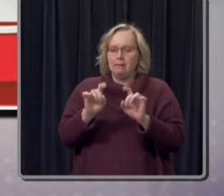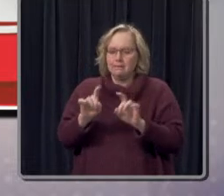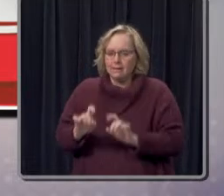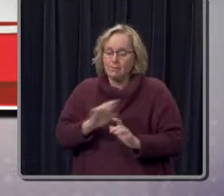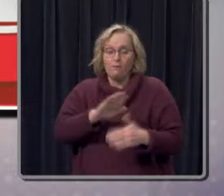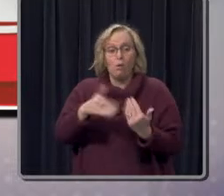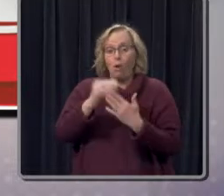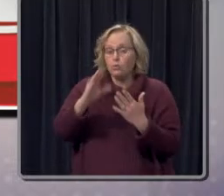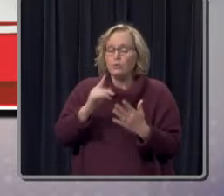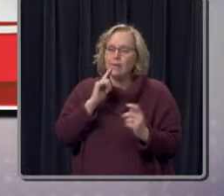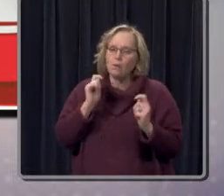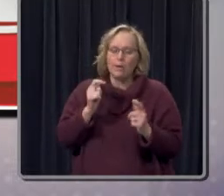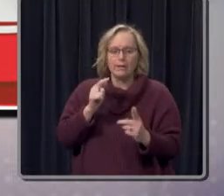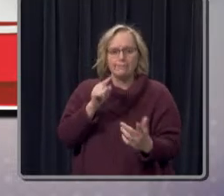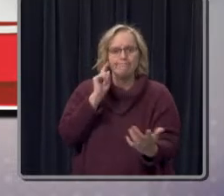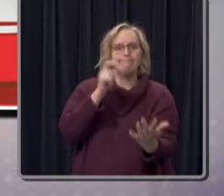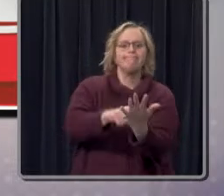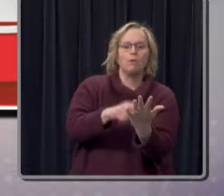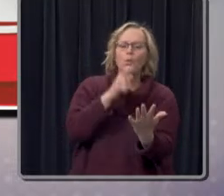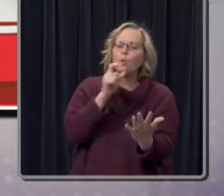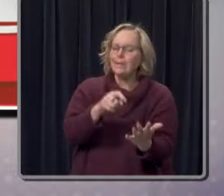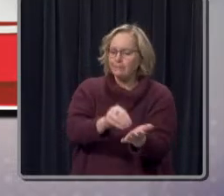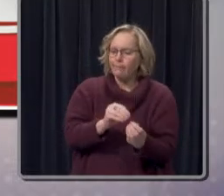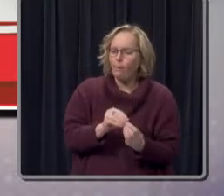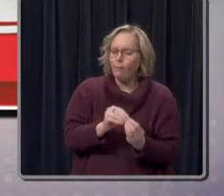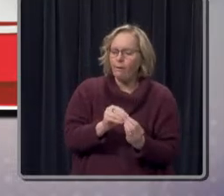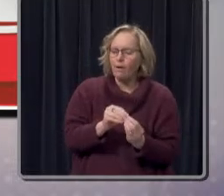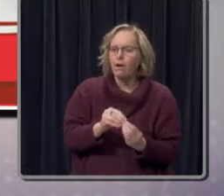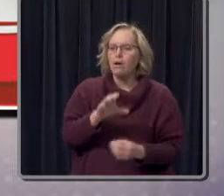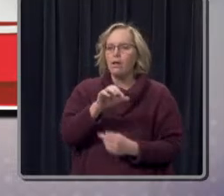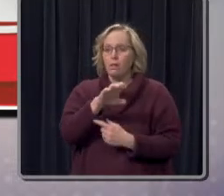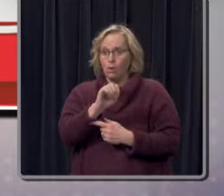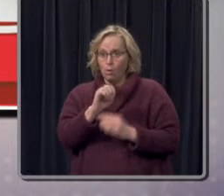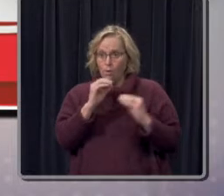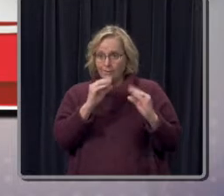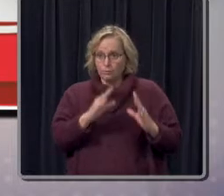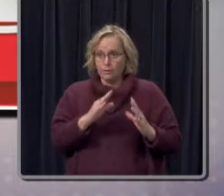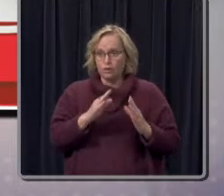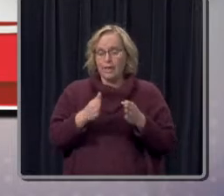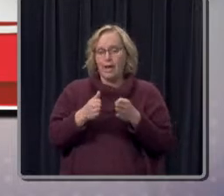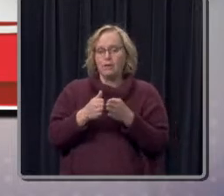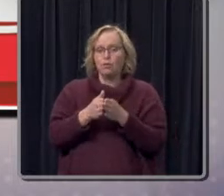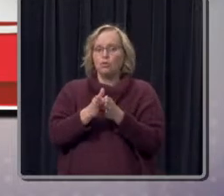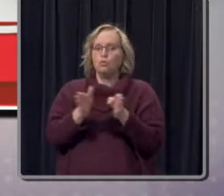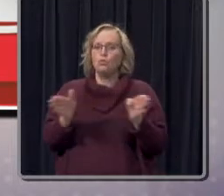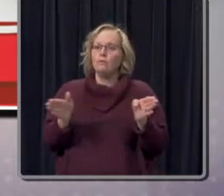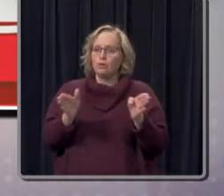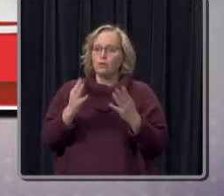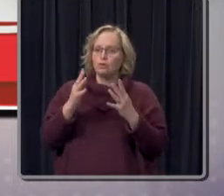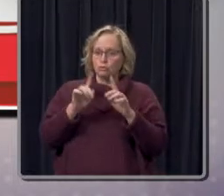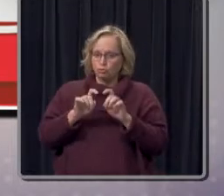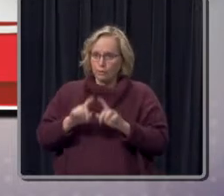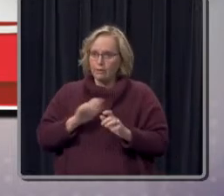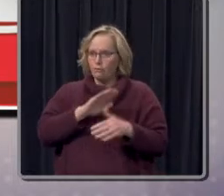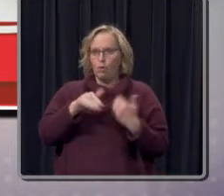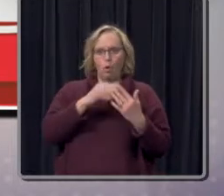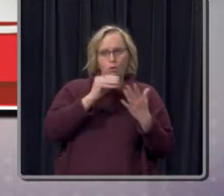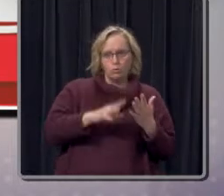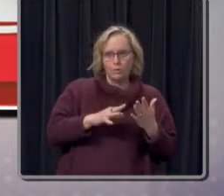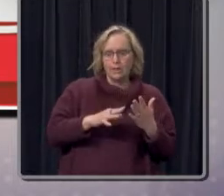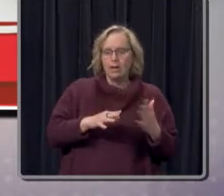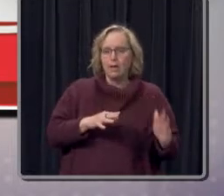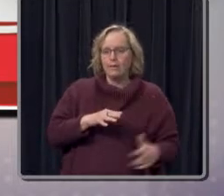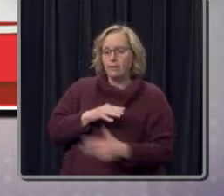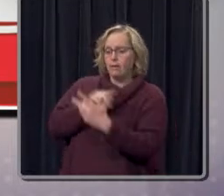might need a little bit more. You'll notice the core instruction and universal screening are for all students. Then the next 3 categories are for the